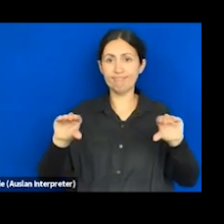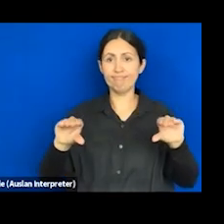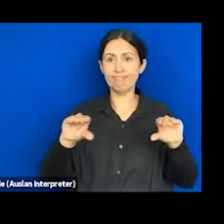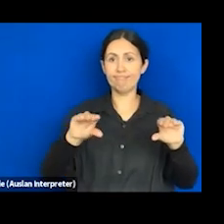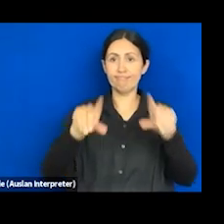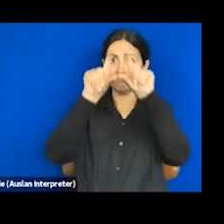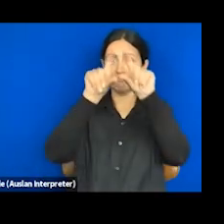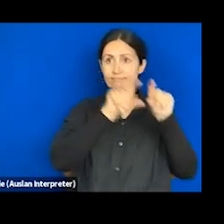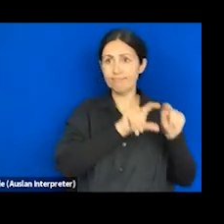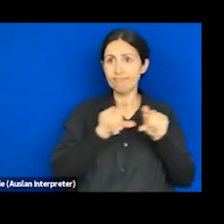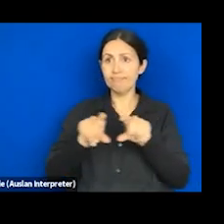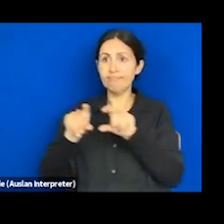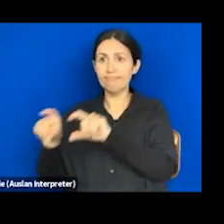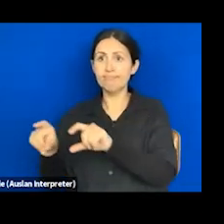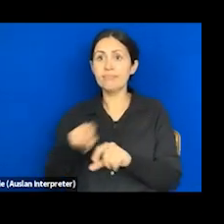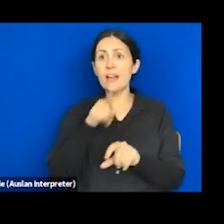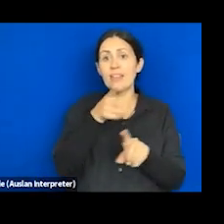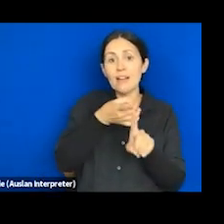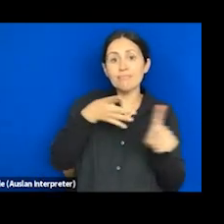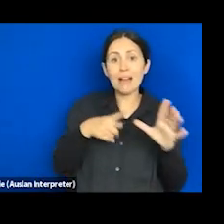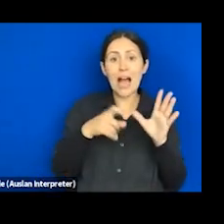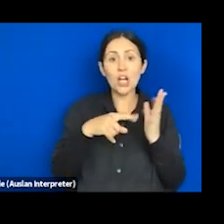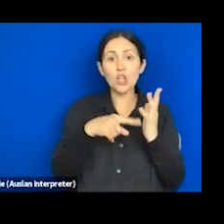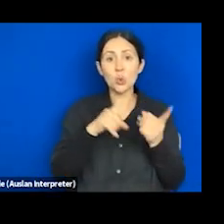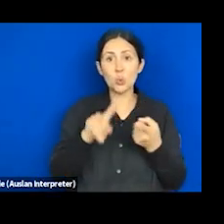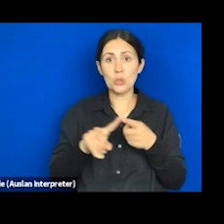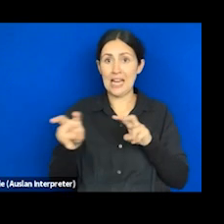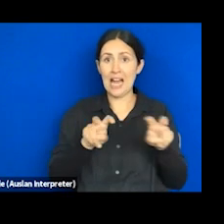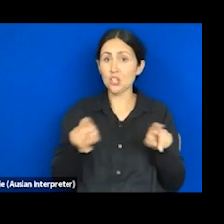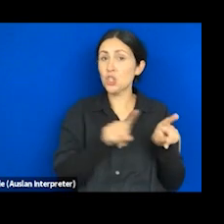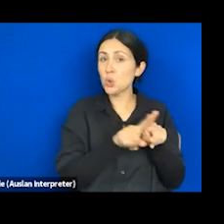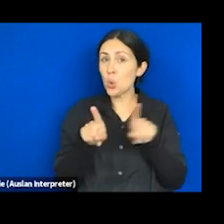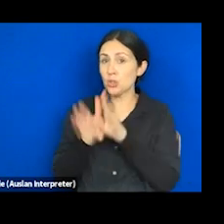that action, that acute action, may also relate to its